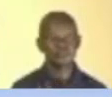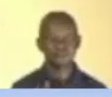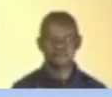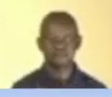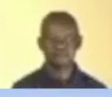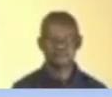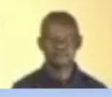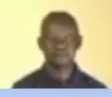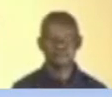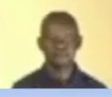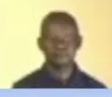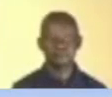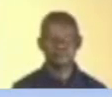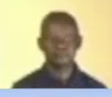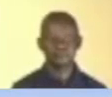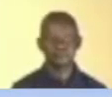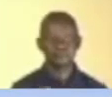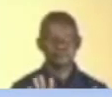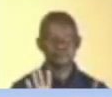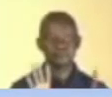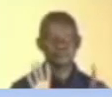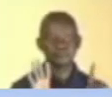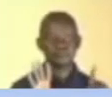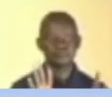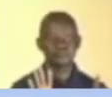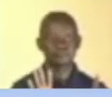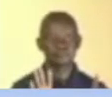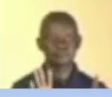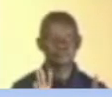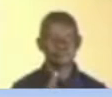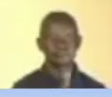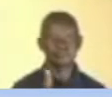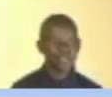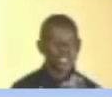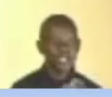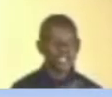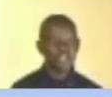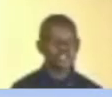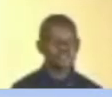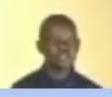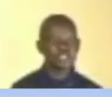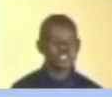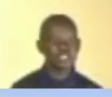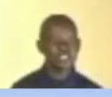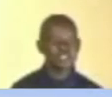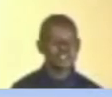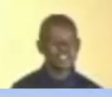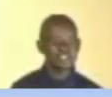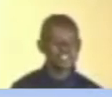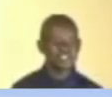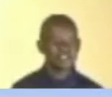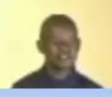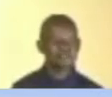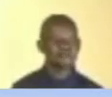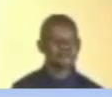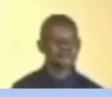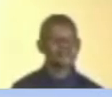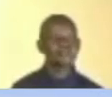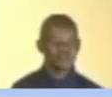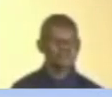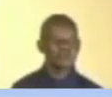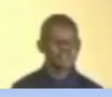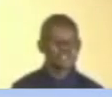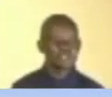We have 7 recoveries, 1 in Angela and 6 from